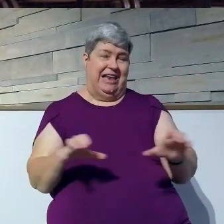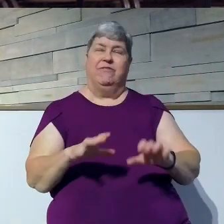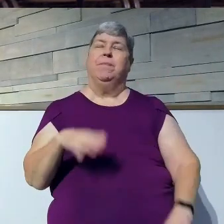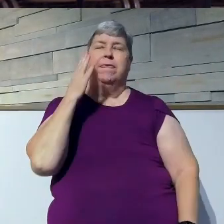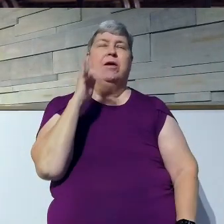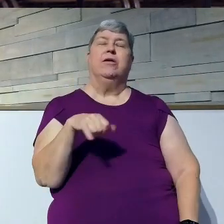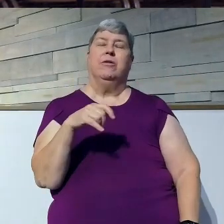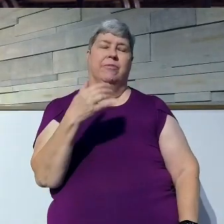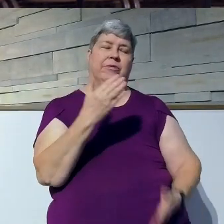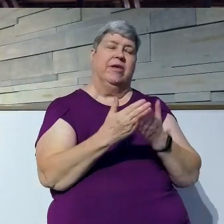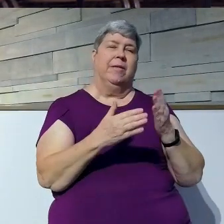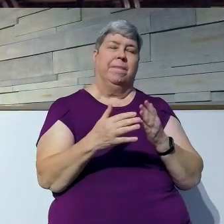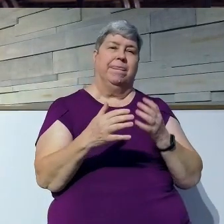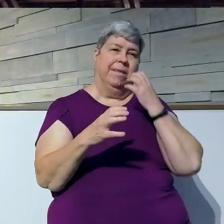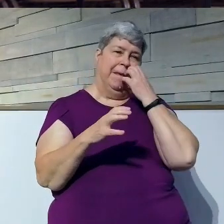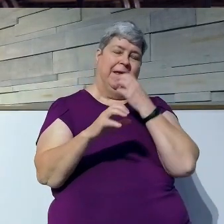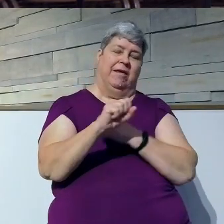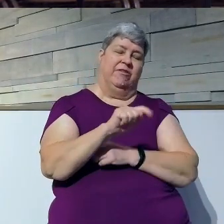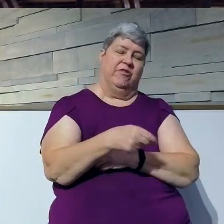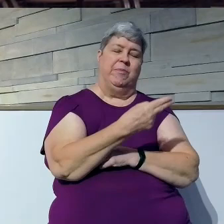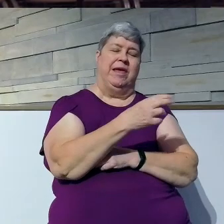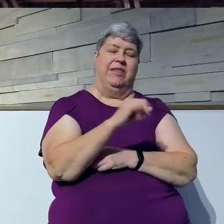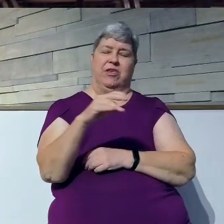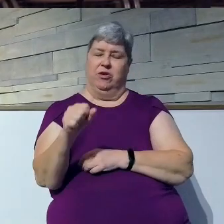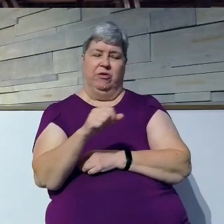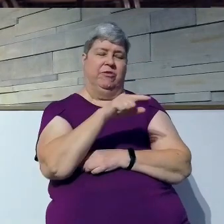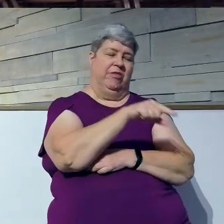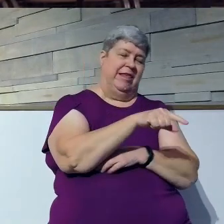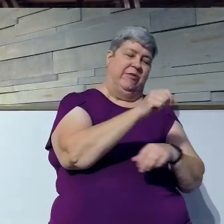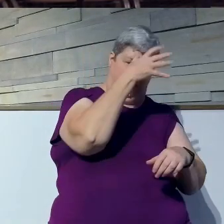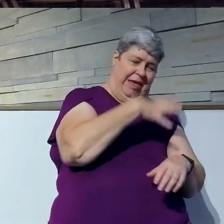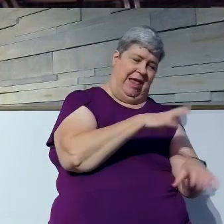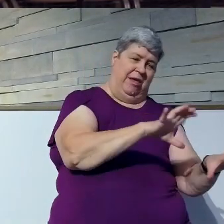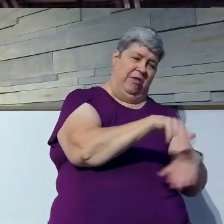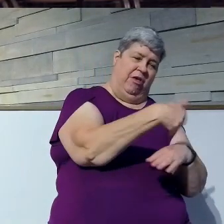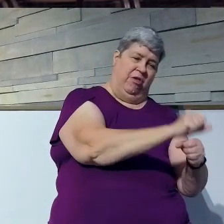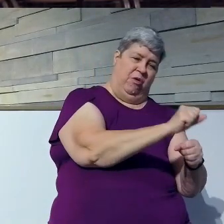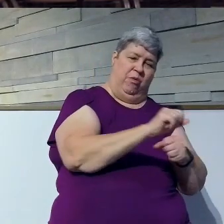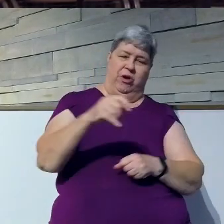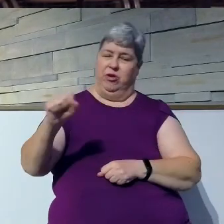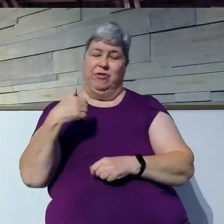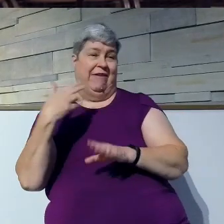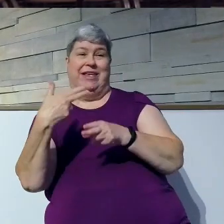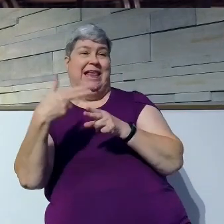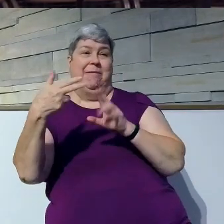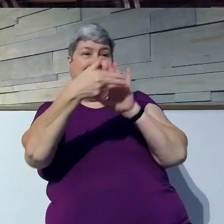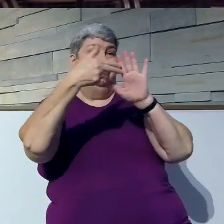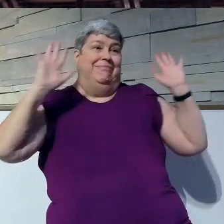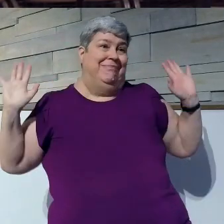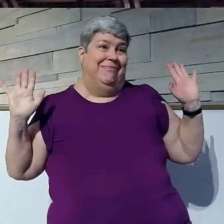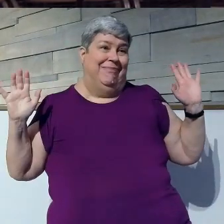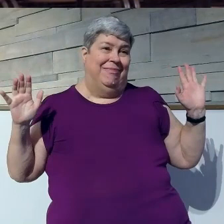You've heard of the companies, you know, Smith and Jones. And Mr. Smith does all the work and Mr. Jones just has his name on the nameplate,